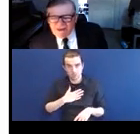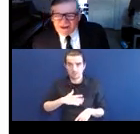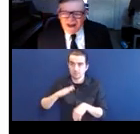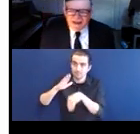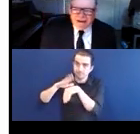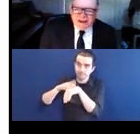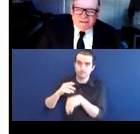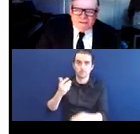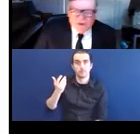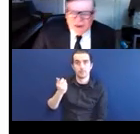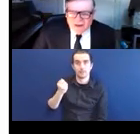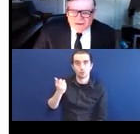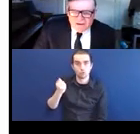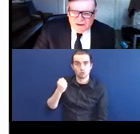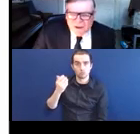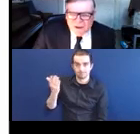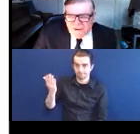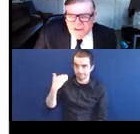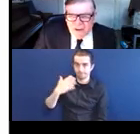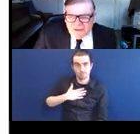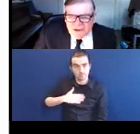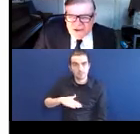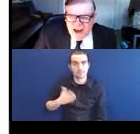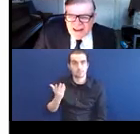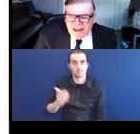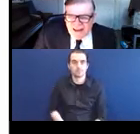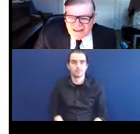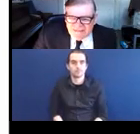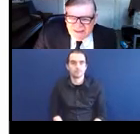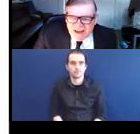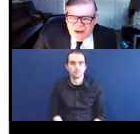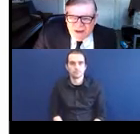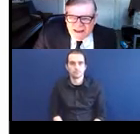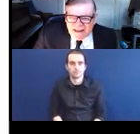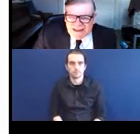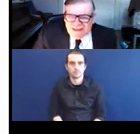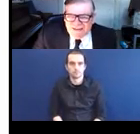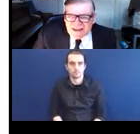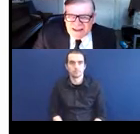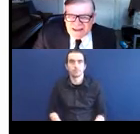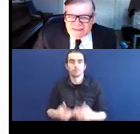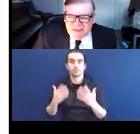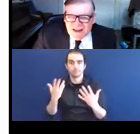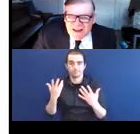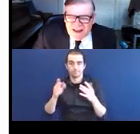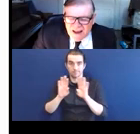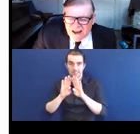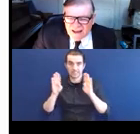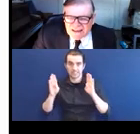They've barricaded Plaza Murillo, so now we have to try and get in. They go up against the fences.